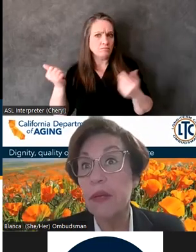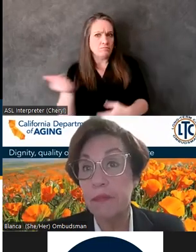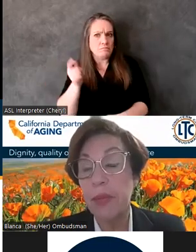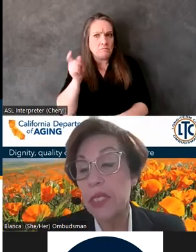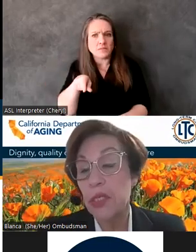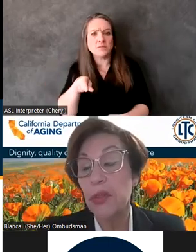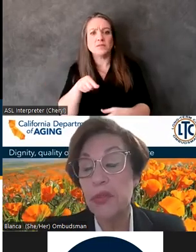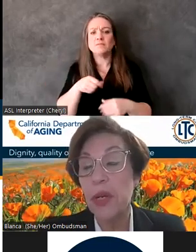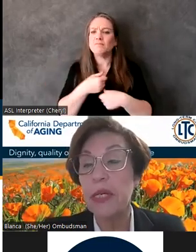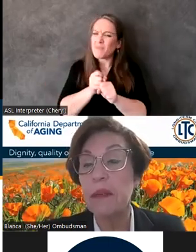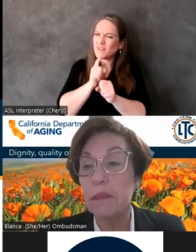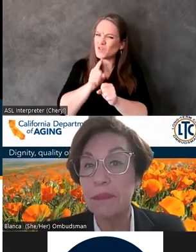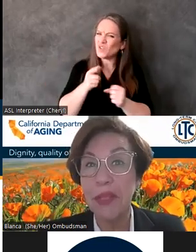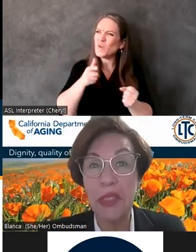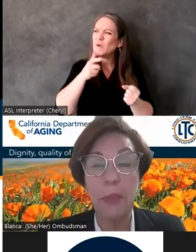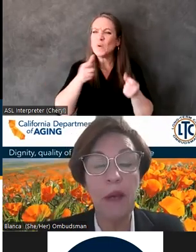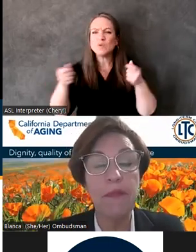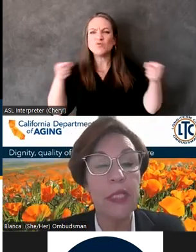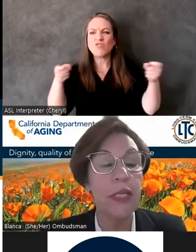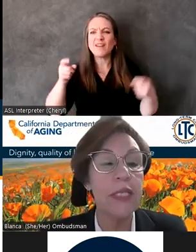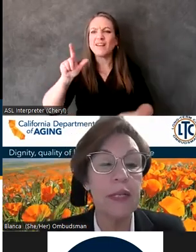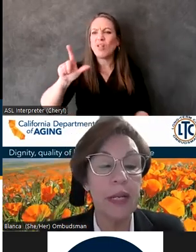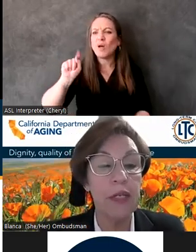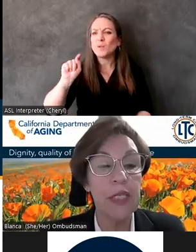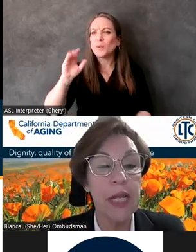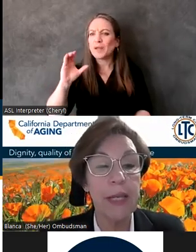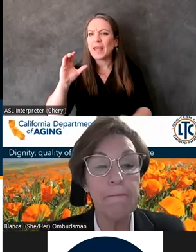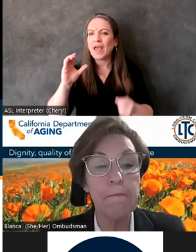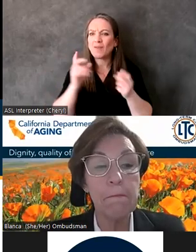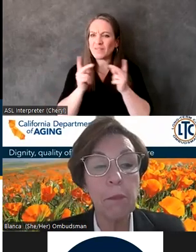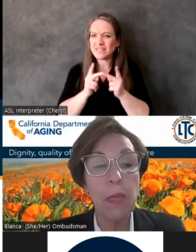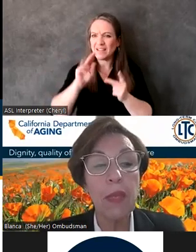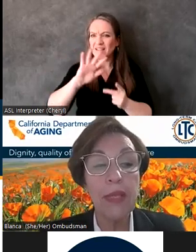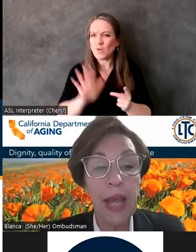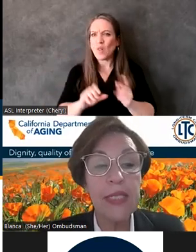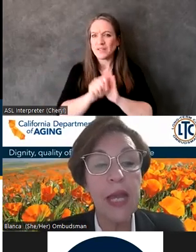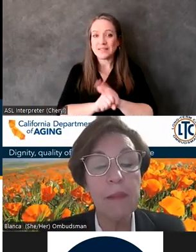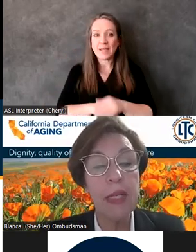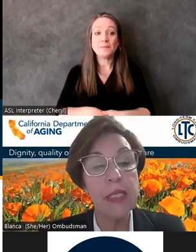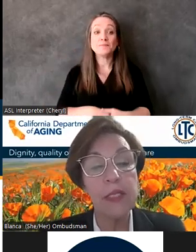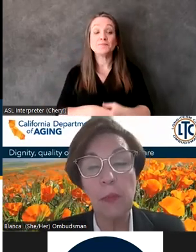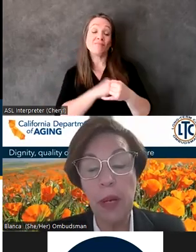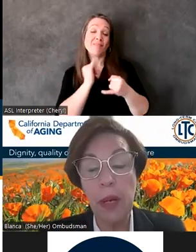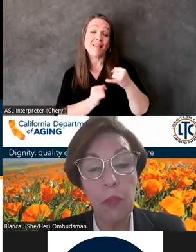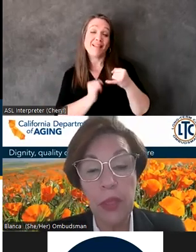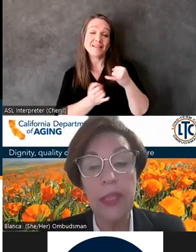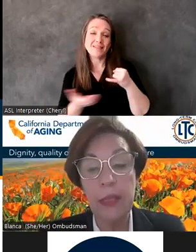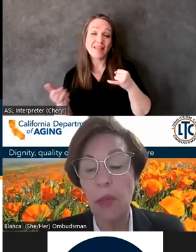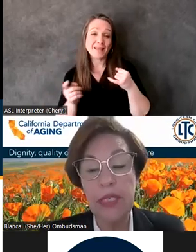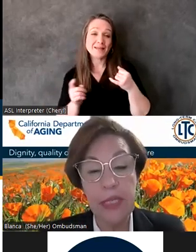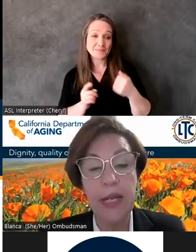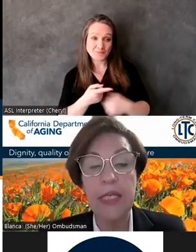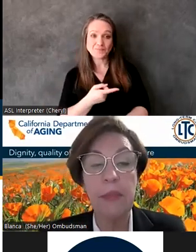of making sure who's running long-term care facilities in our state. The last item, and it is